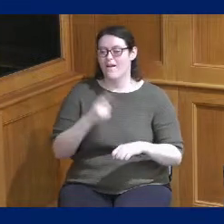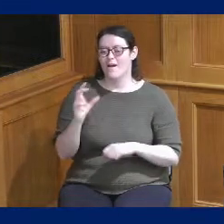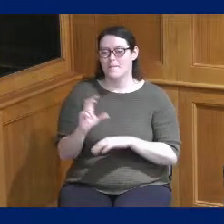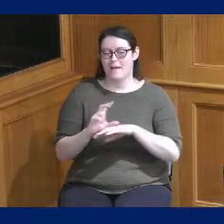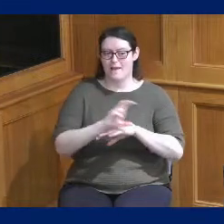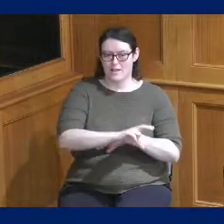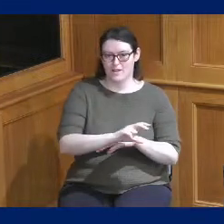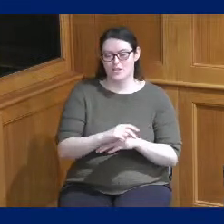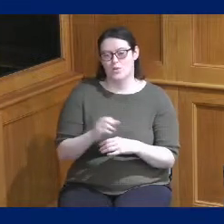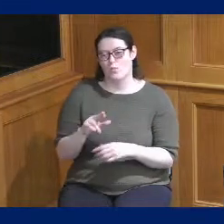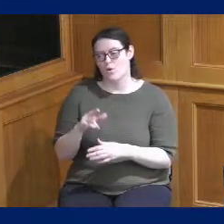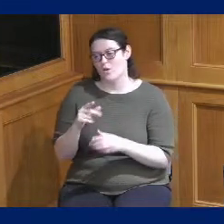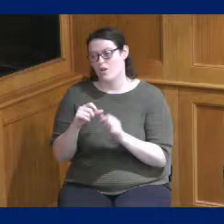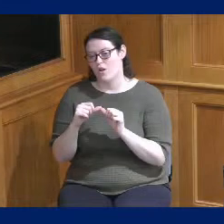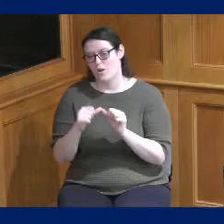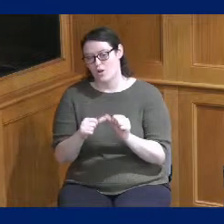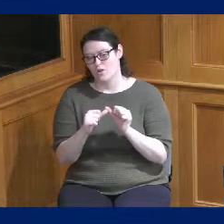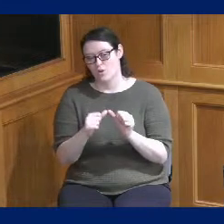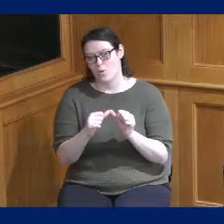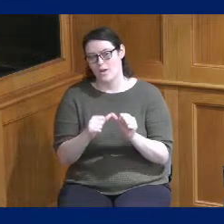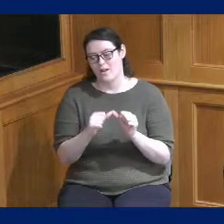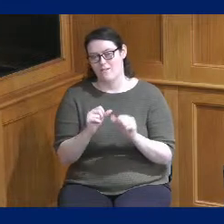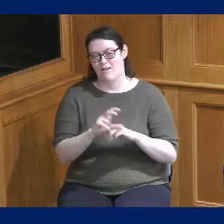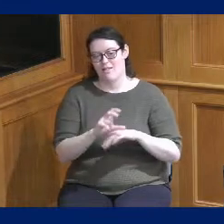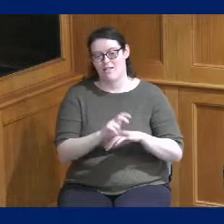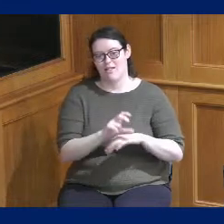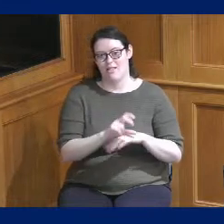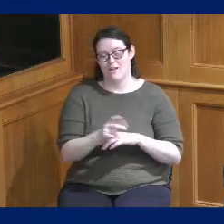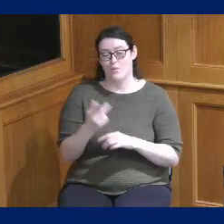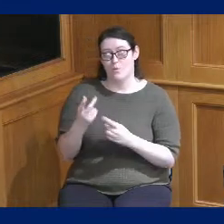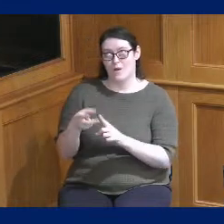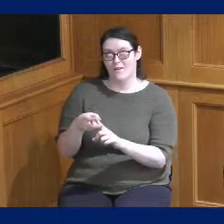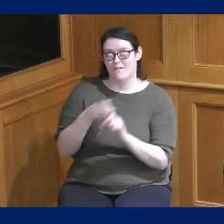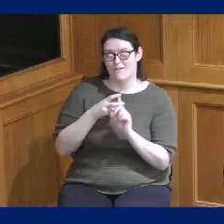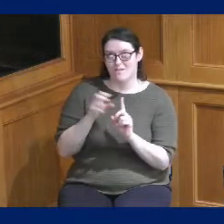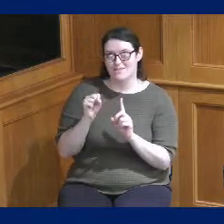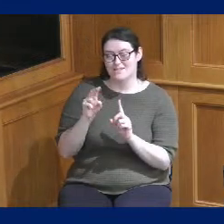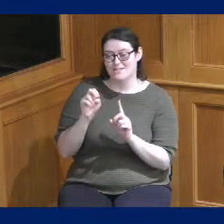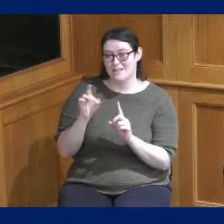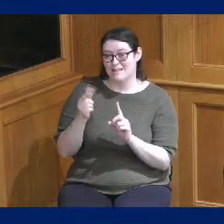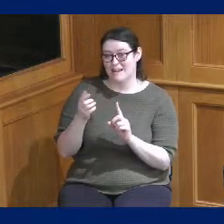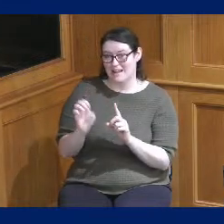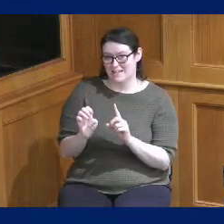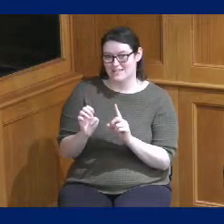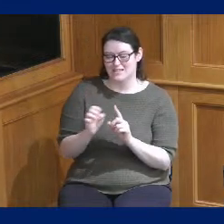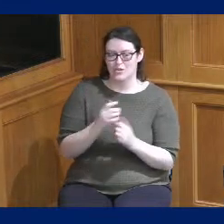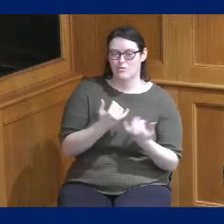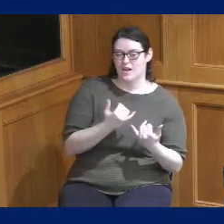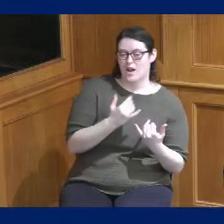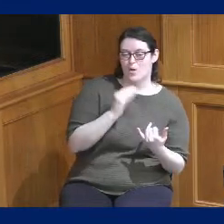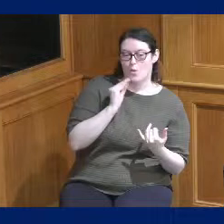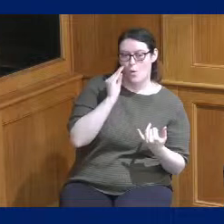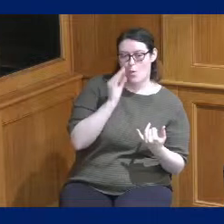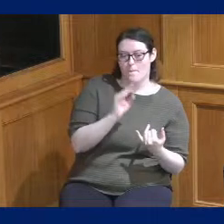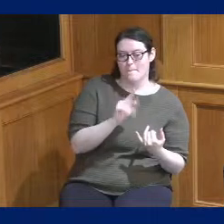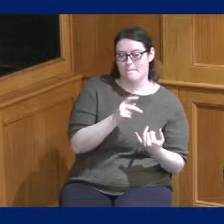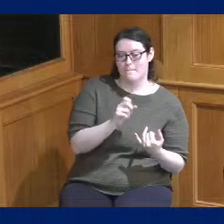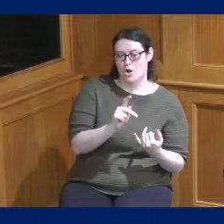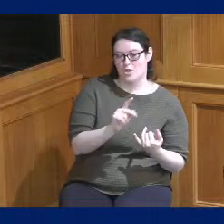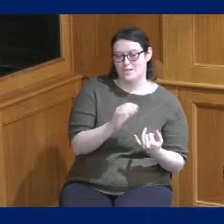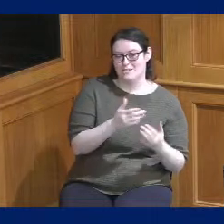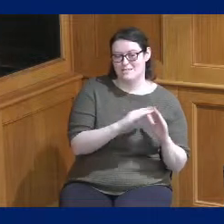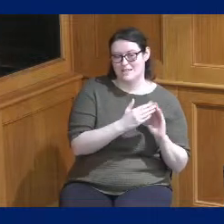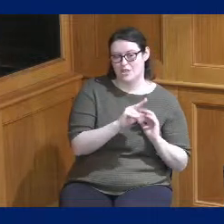one-time and ongoing allocations for the to try to lure the Sundance Film Festival from its current home in Park City